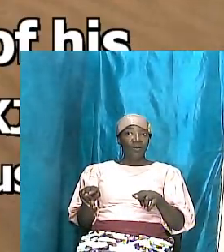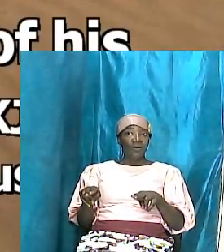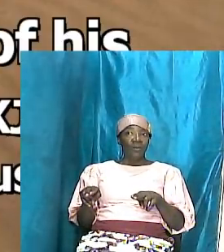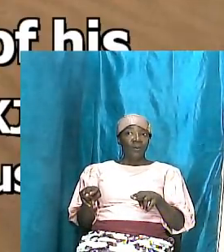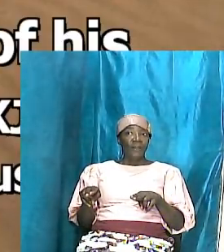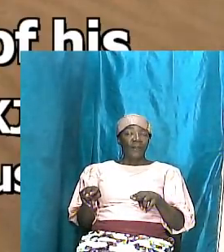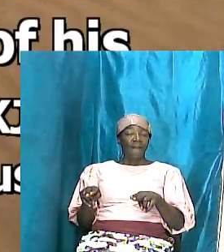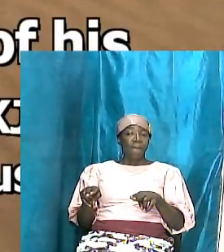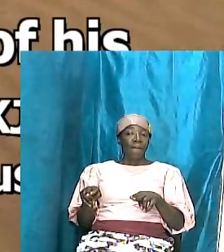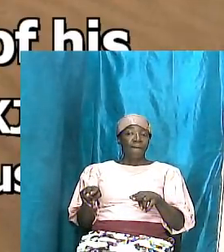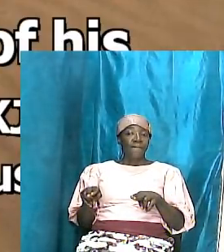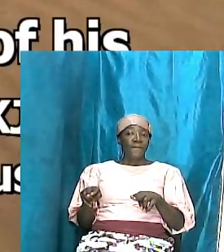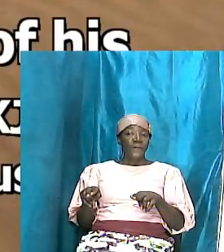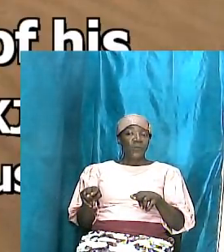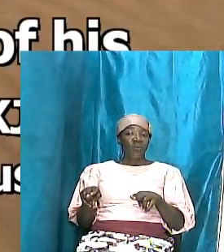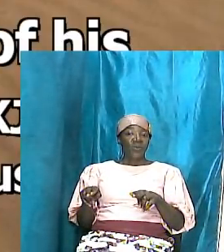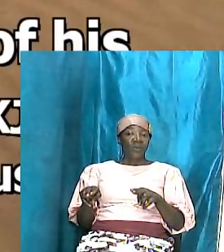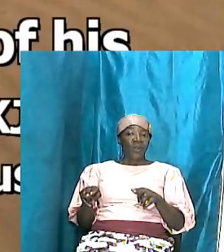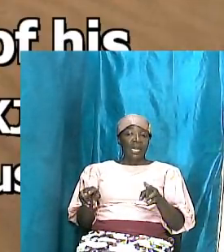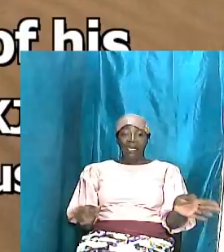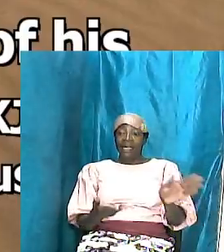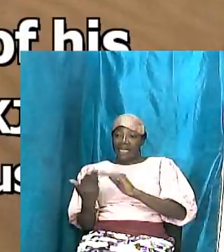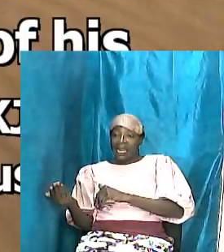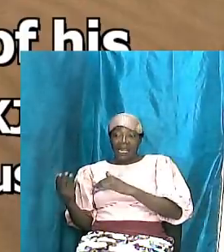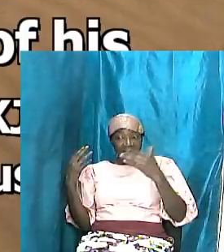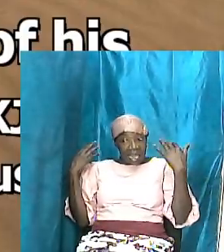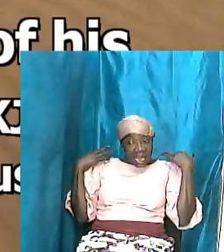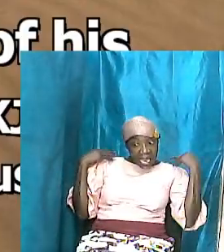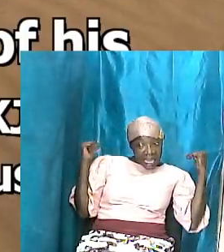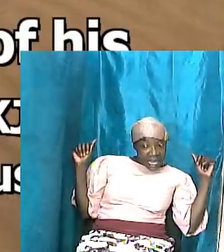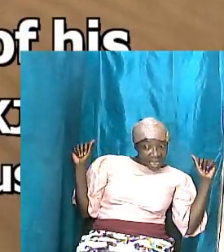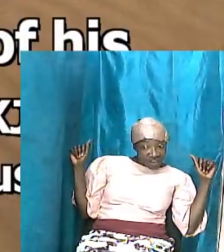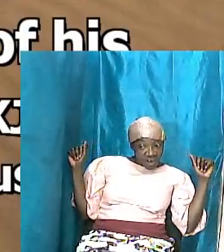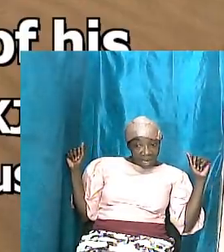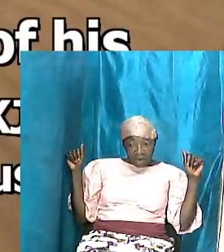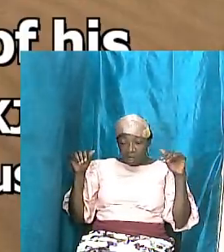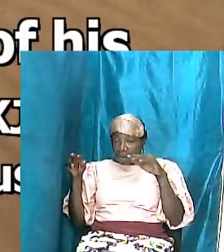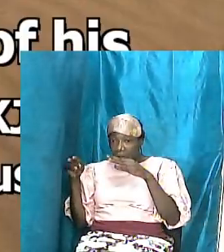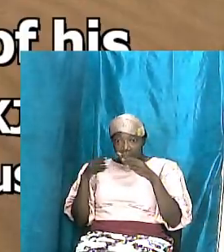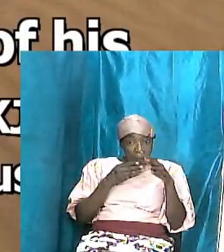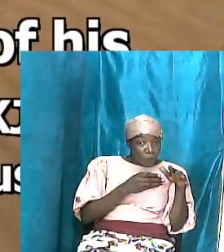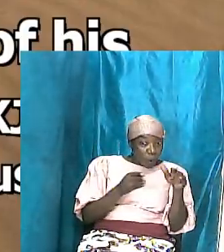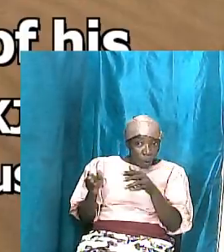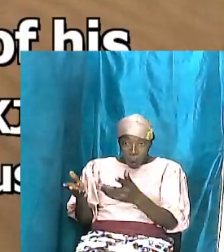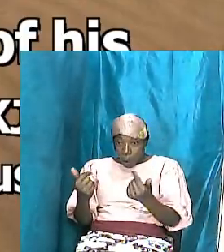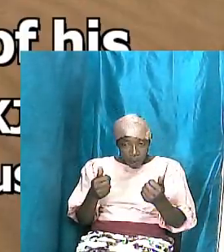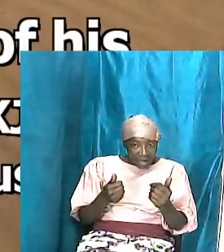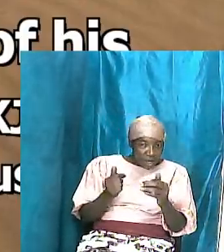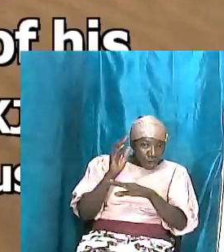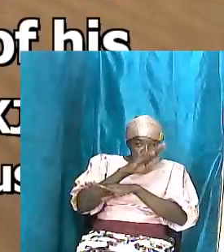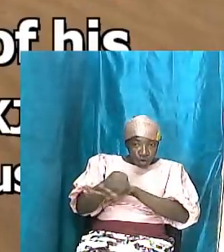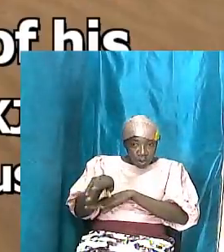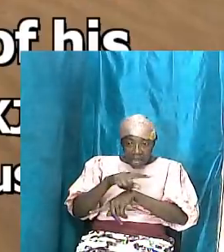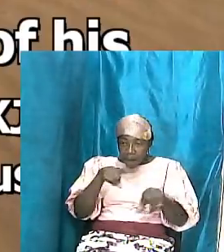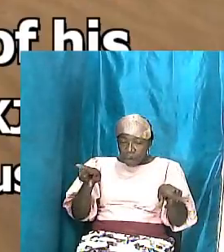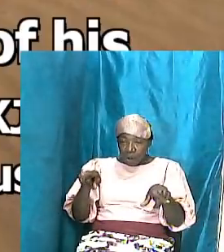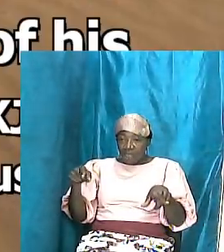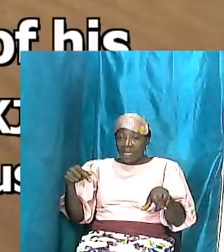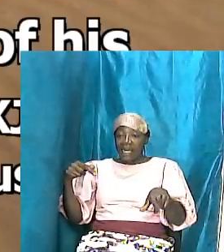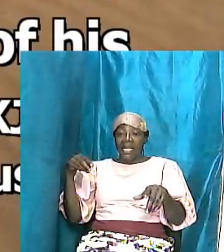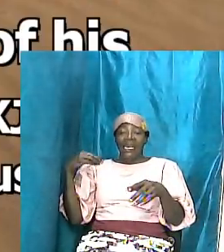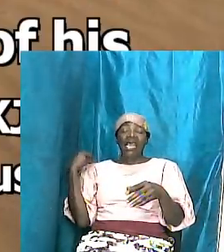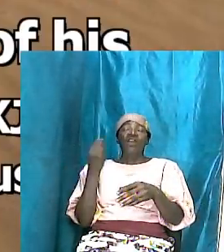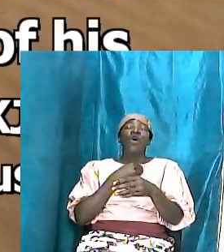to happen. The death angel is going to pass through tonight. But we have got to, in our process